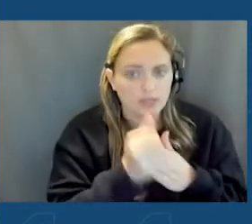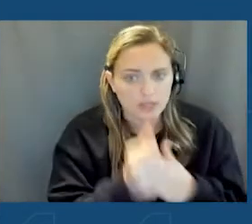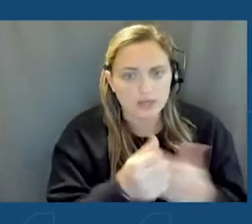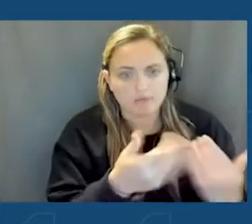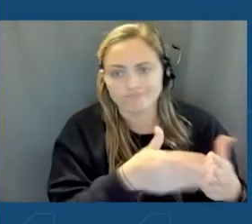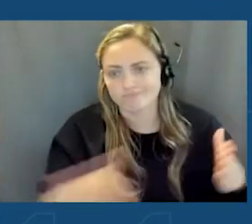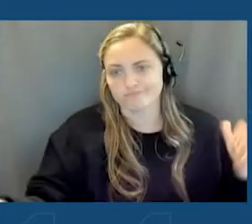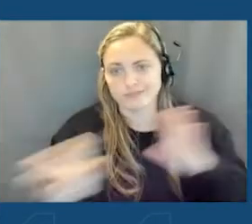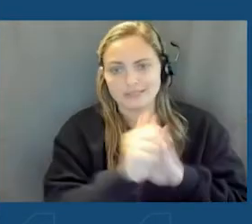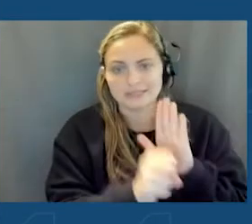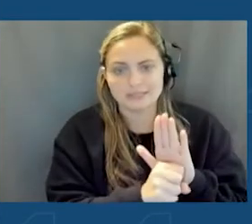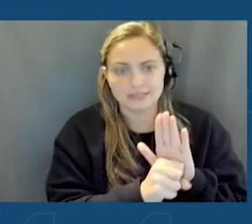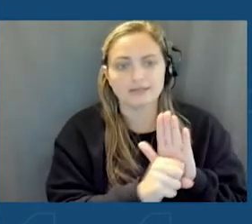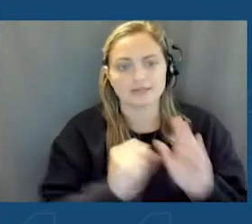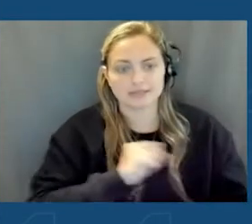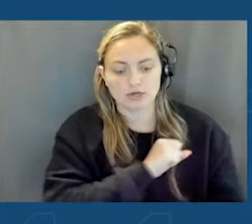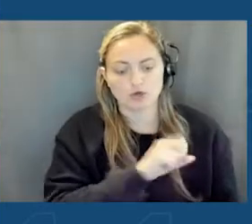Leroy Comrie.